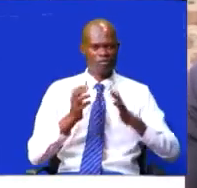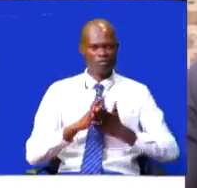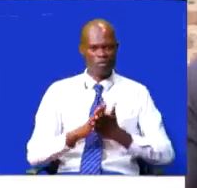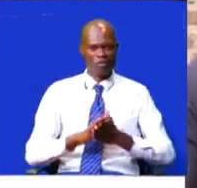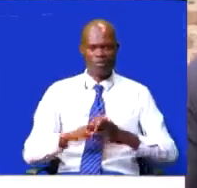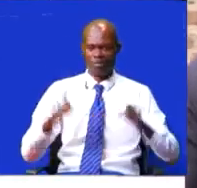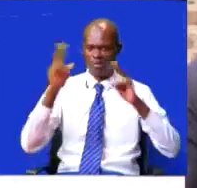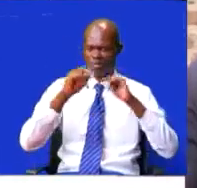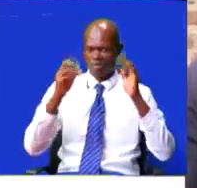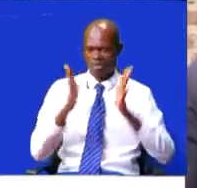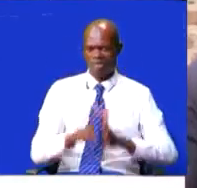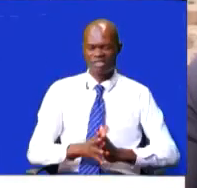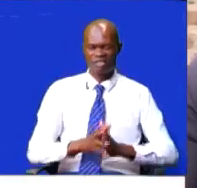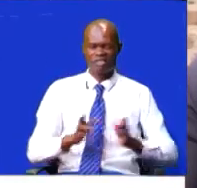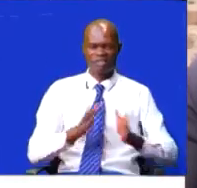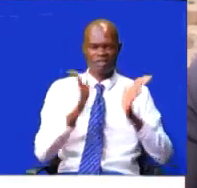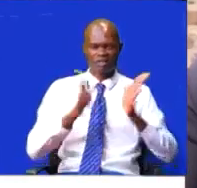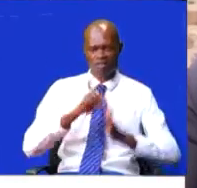Inspector General of Police.